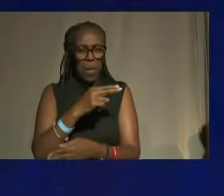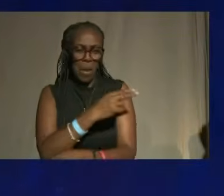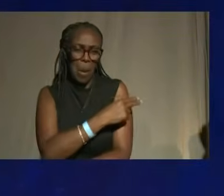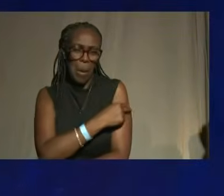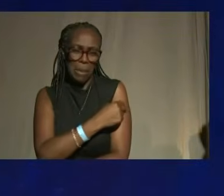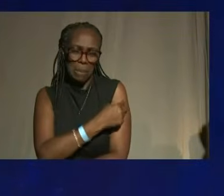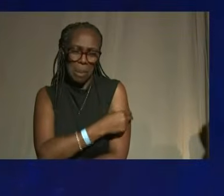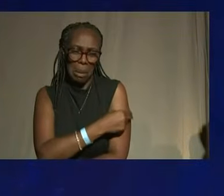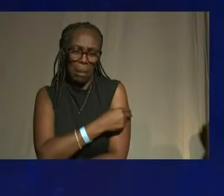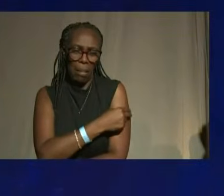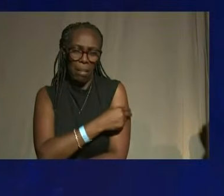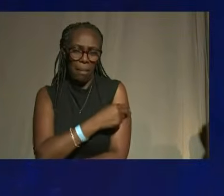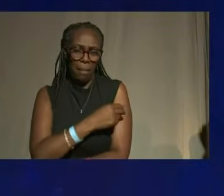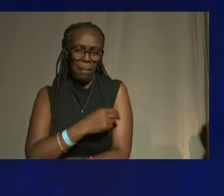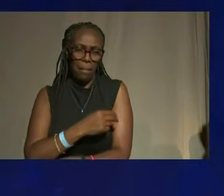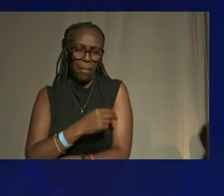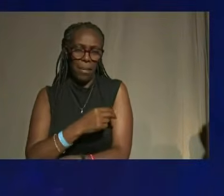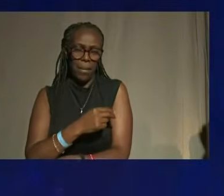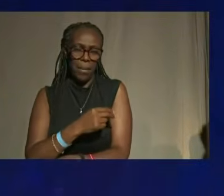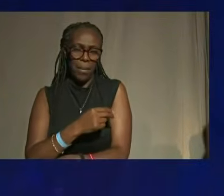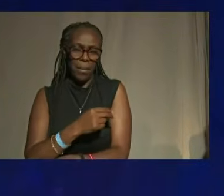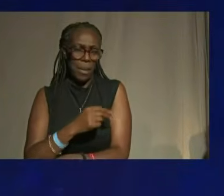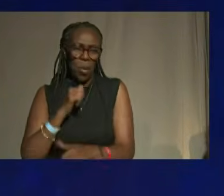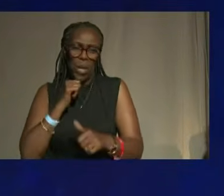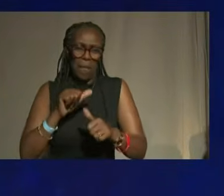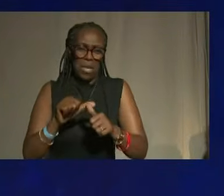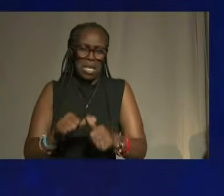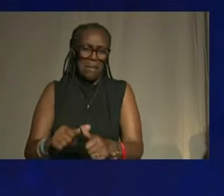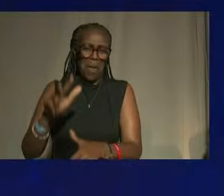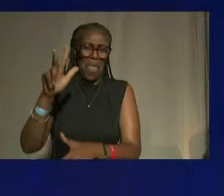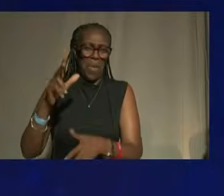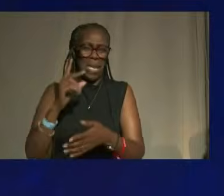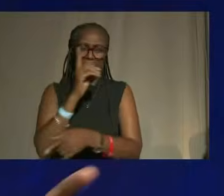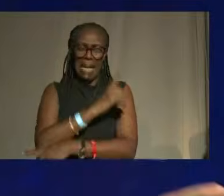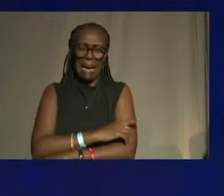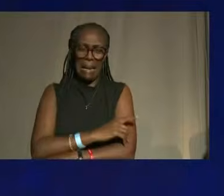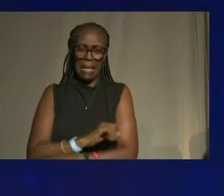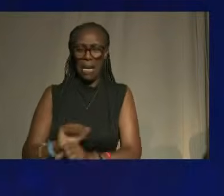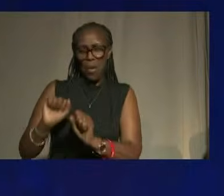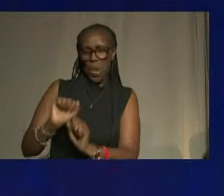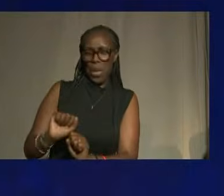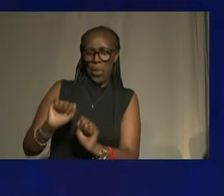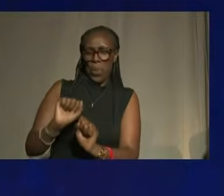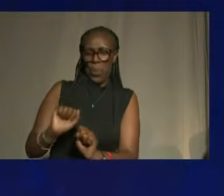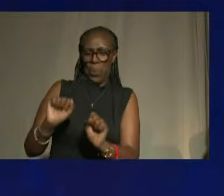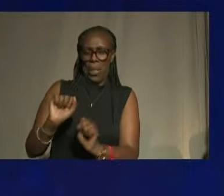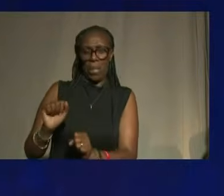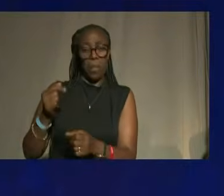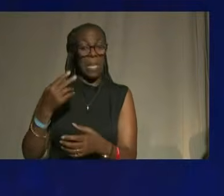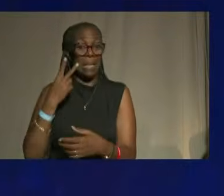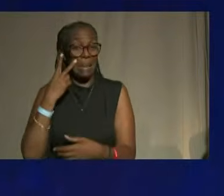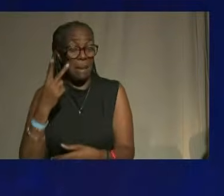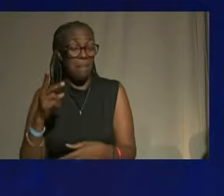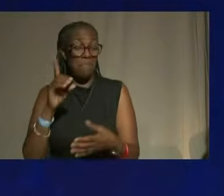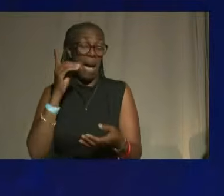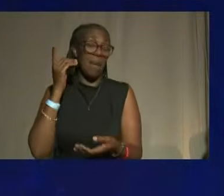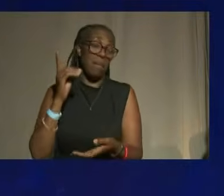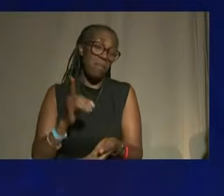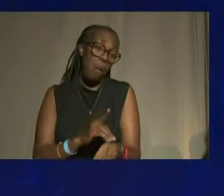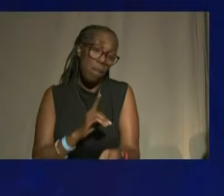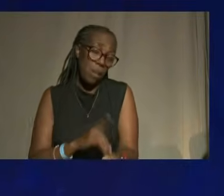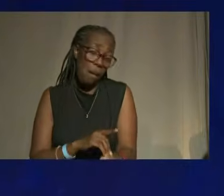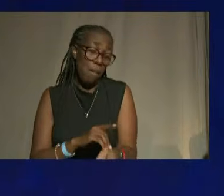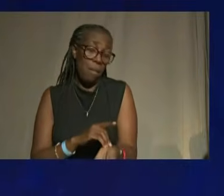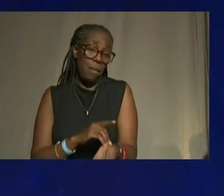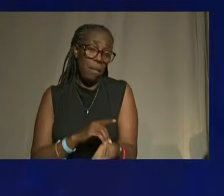chair for 3 days. And when they have to do an MRI or CT scan, they have to pay $50,000 for go. And the same ambulance for take them